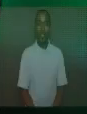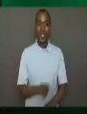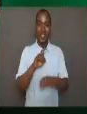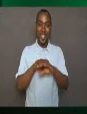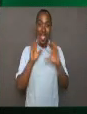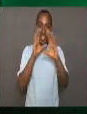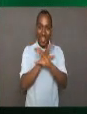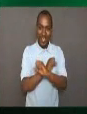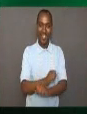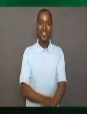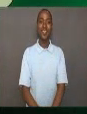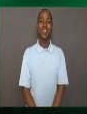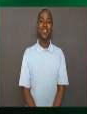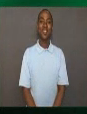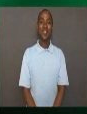Time's up.